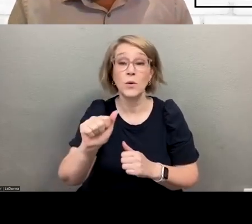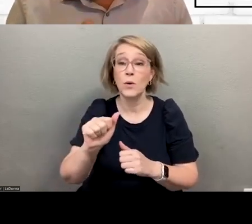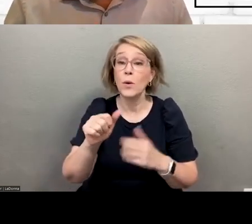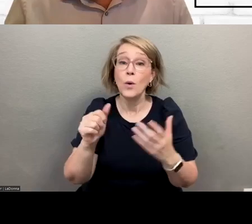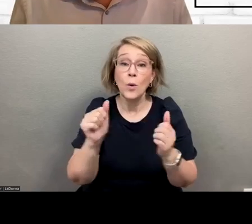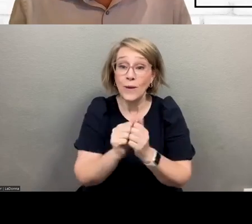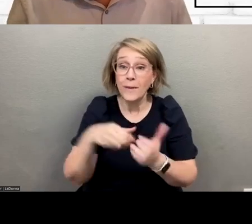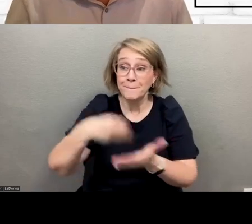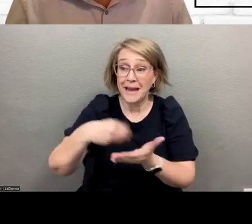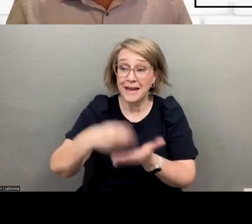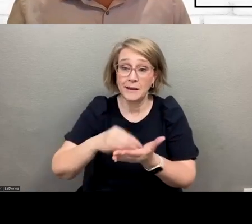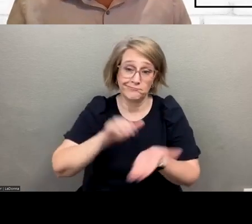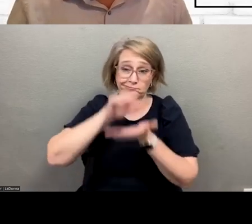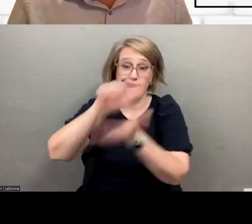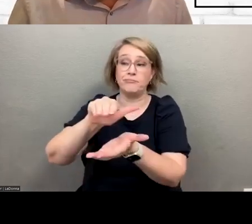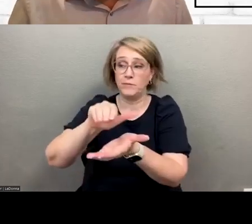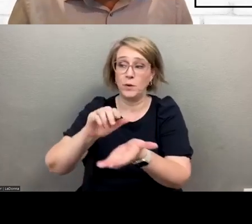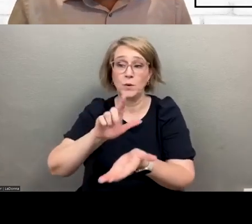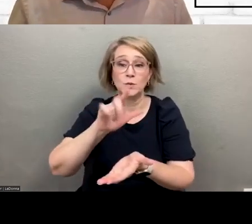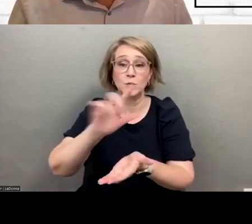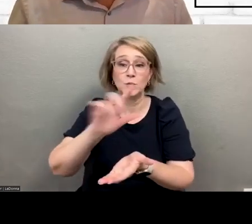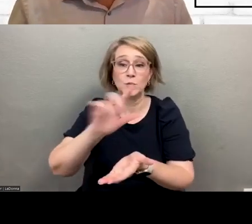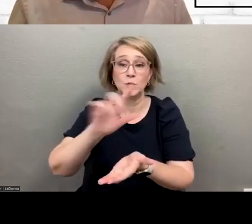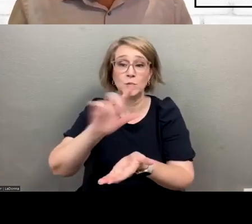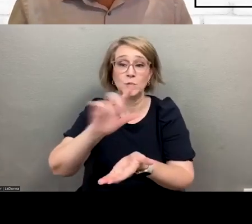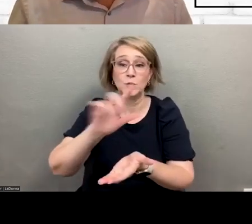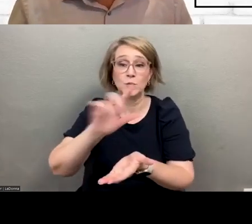health. So it's information to update, because we've been doing a lot of